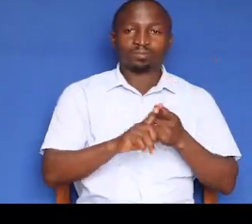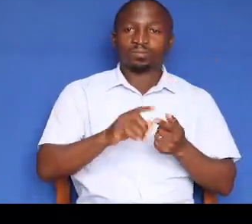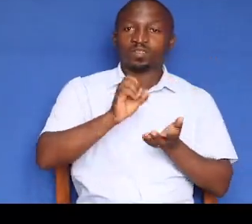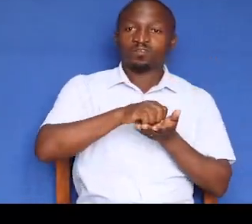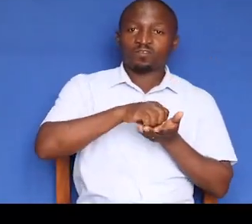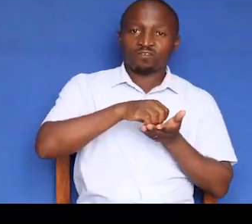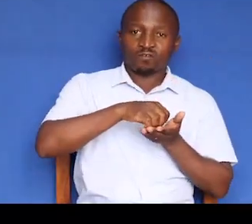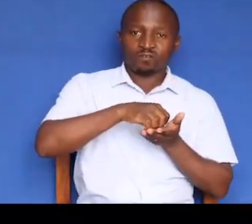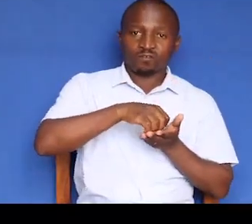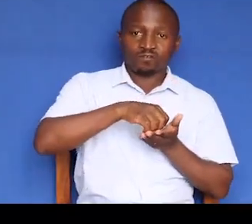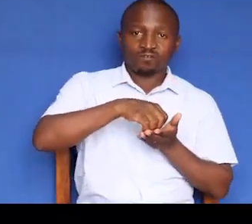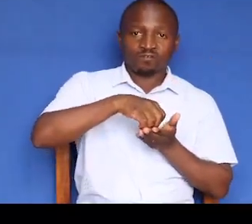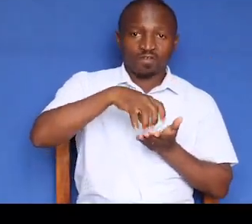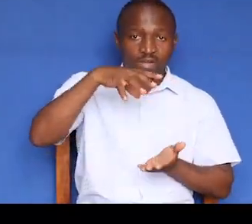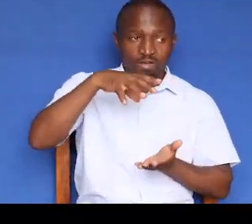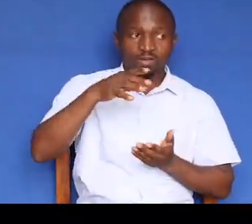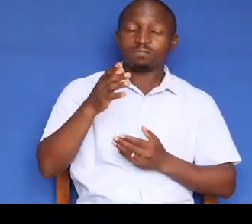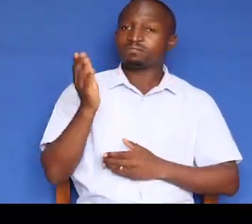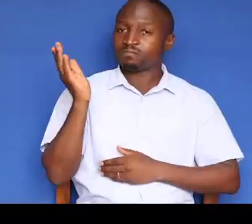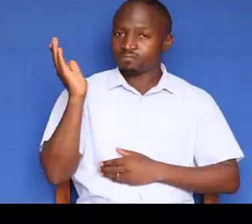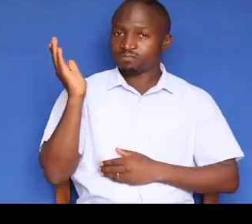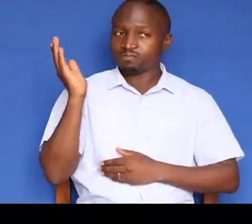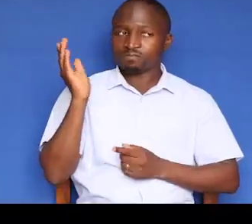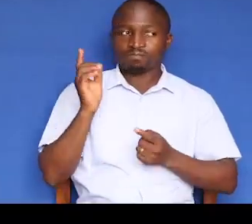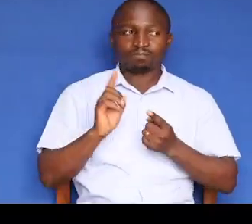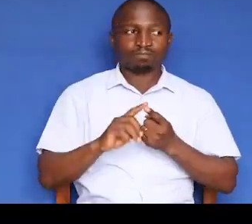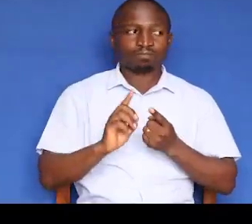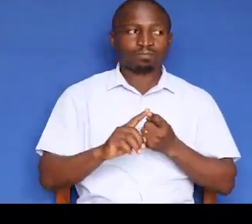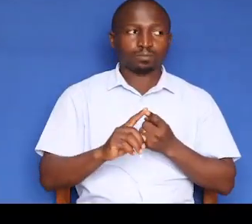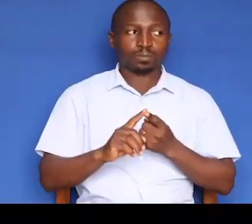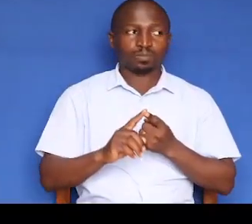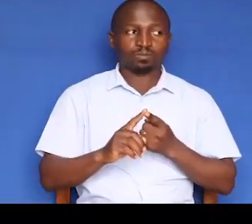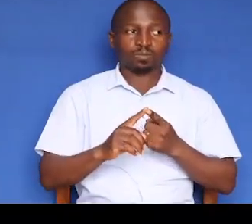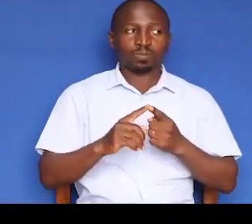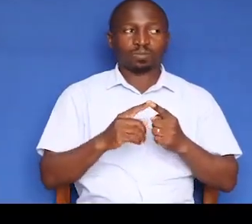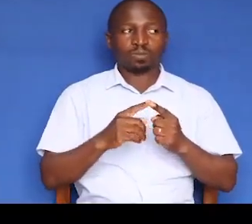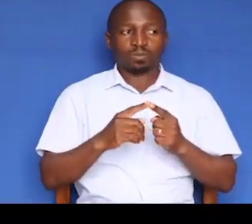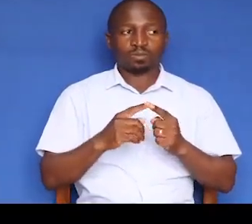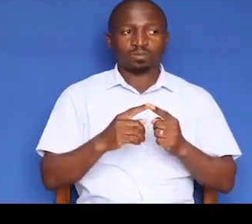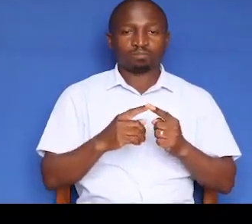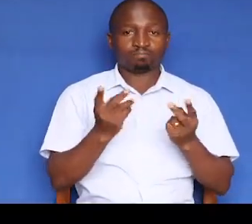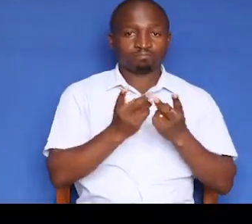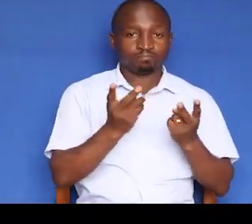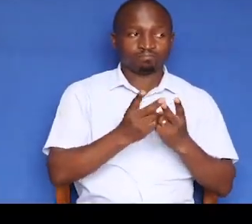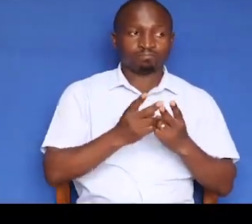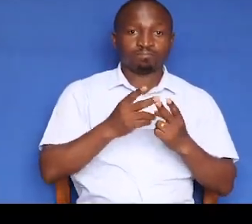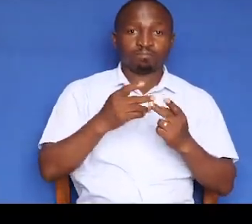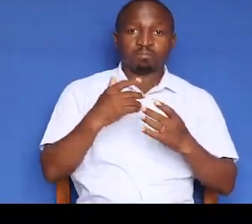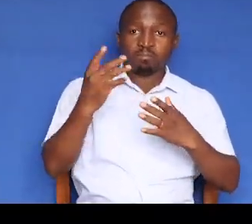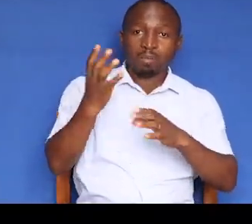profit, here at 9 output level, profit will be equal to total revenue